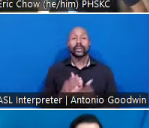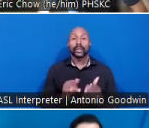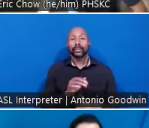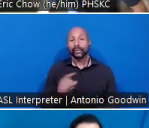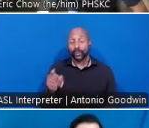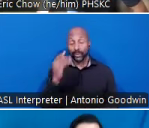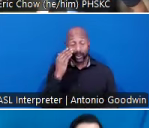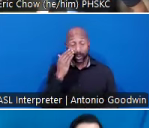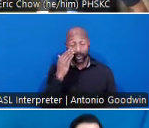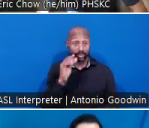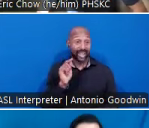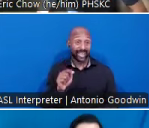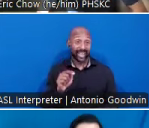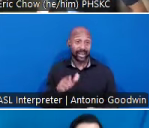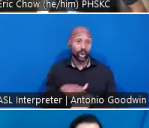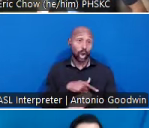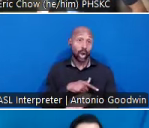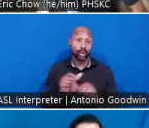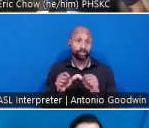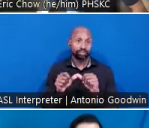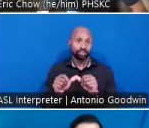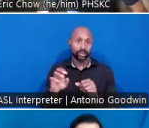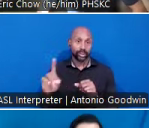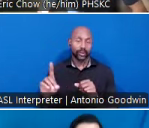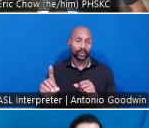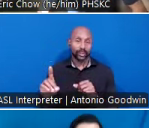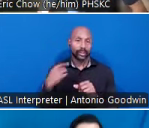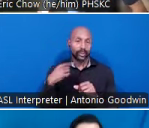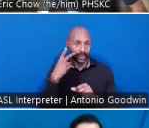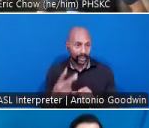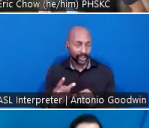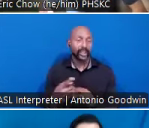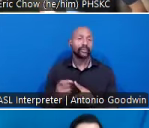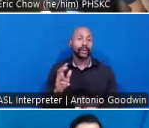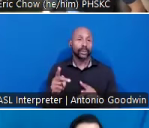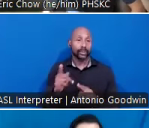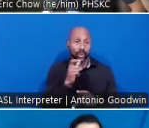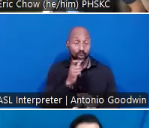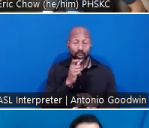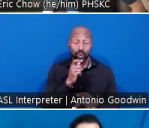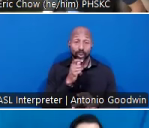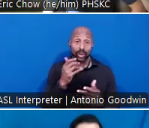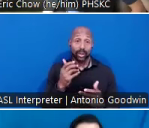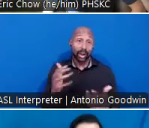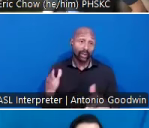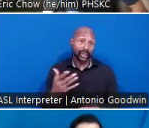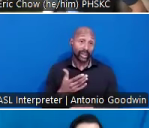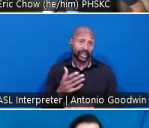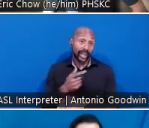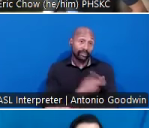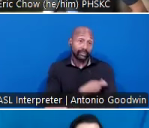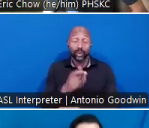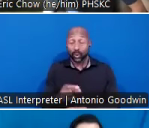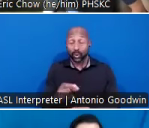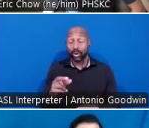know that up to 10% of people who had COVID previously will go on to develop long COVID. And what is long